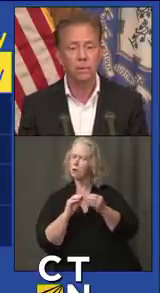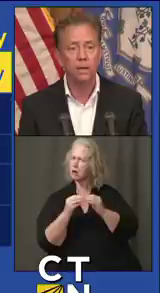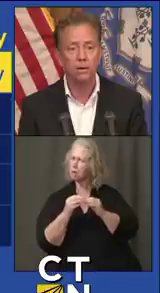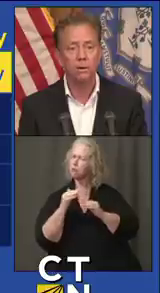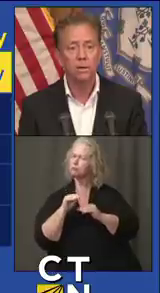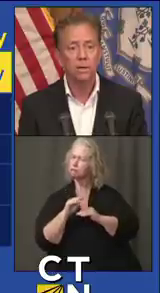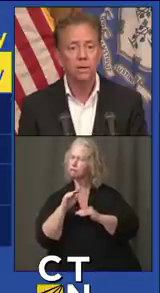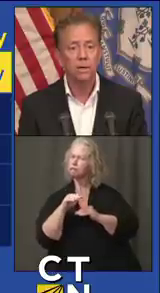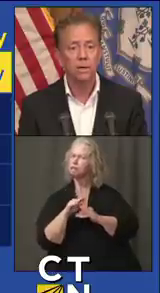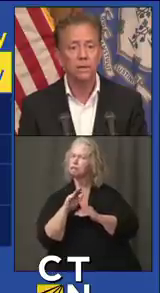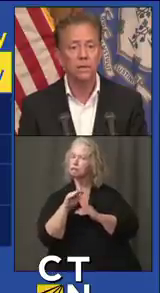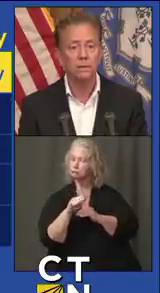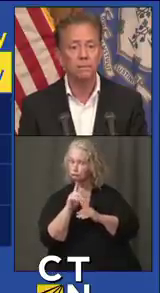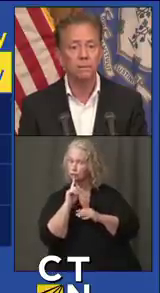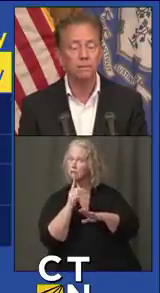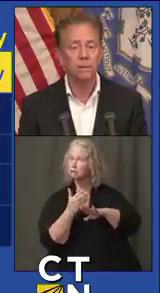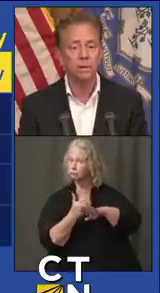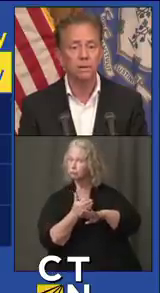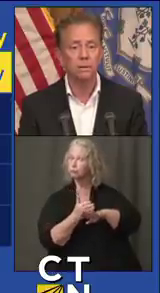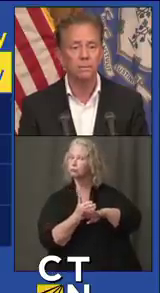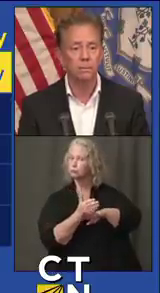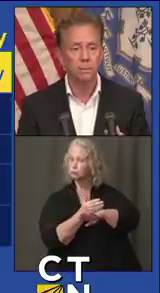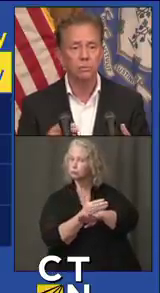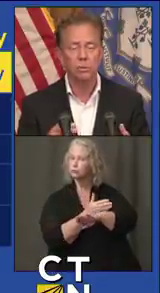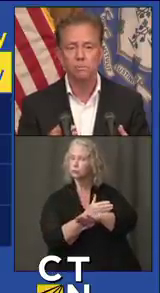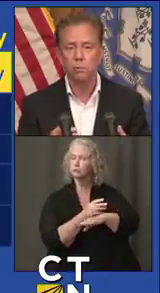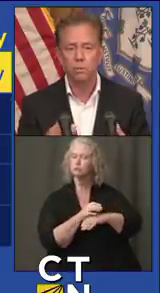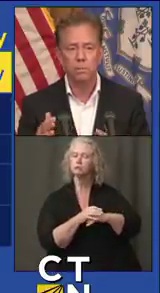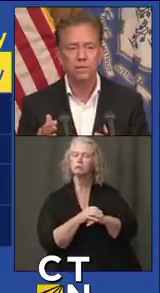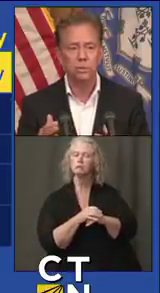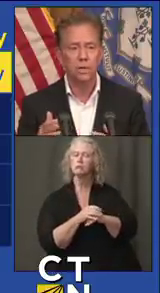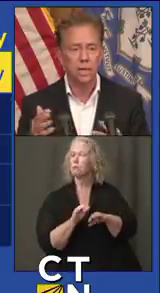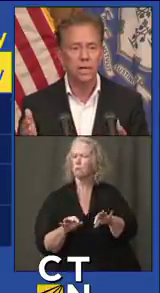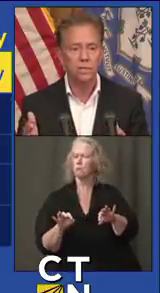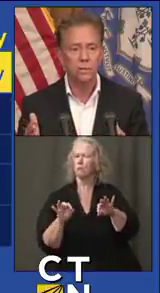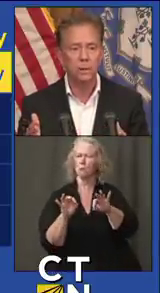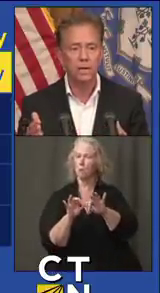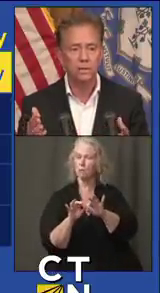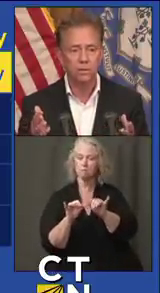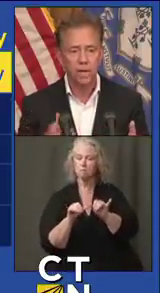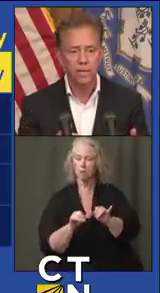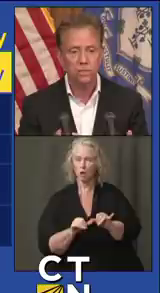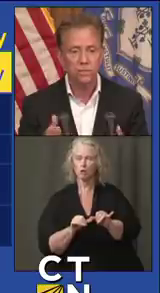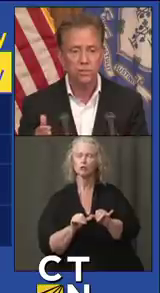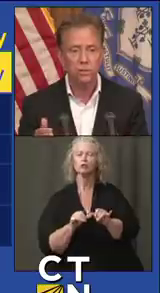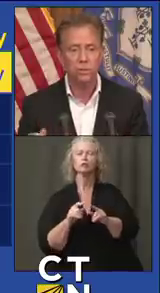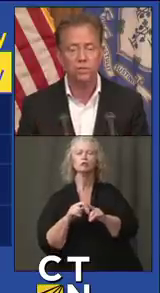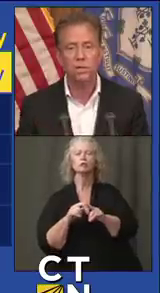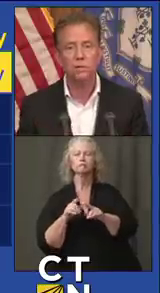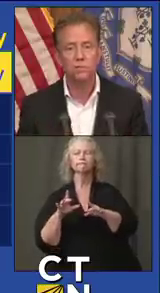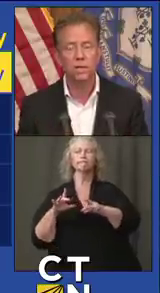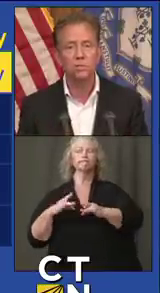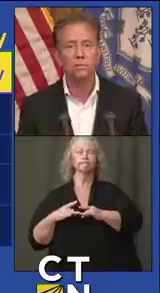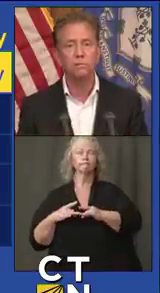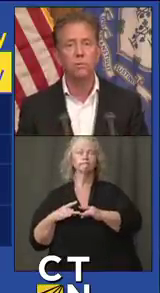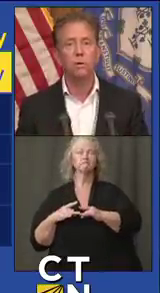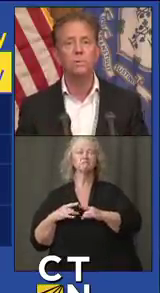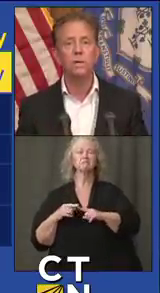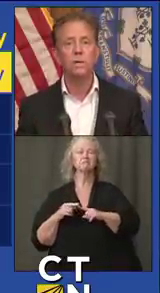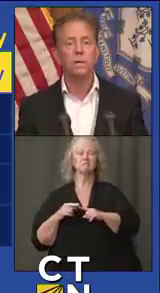getting better. The most important metric, again, is the positive cases as a percent of